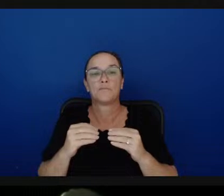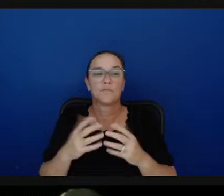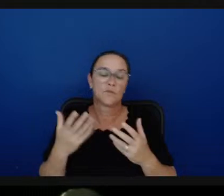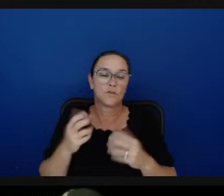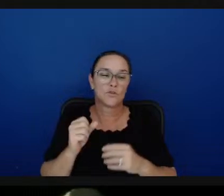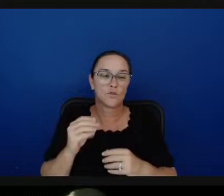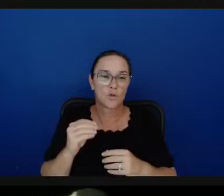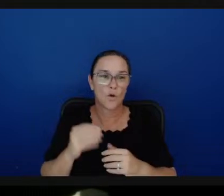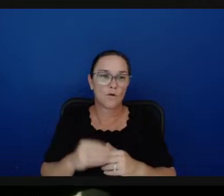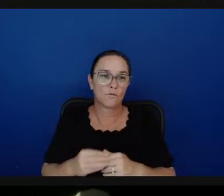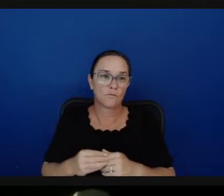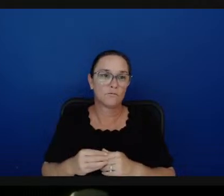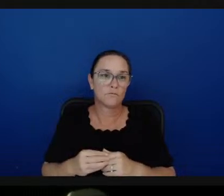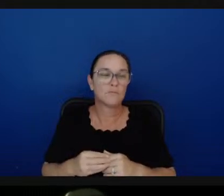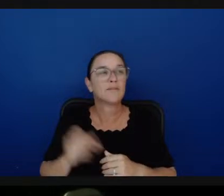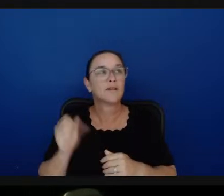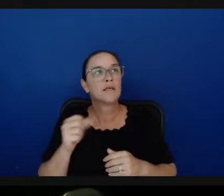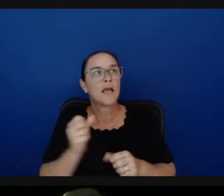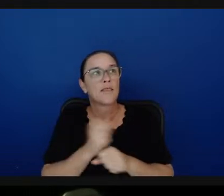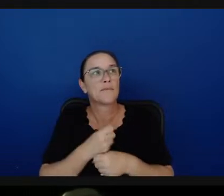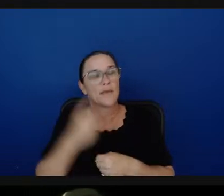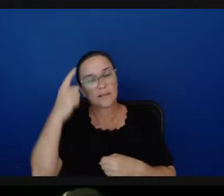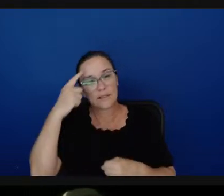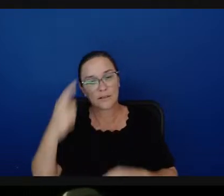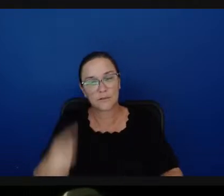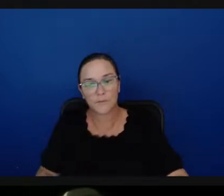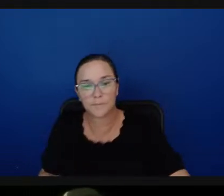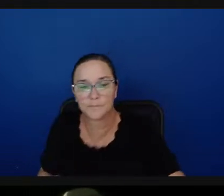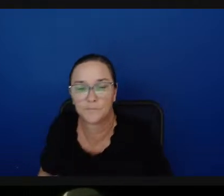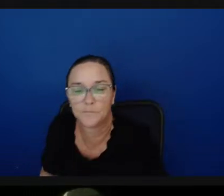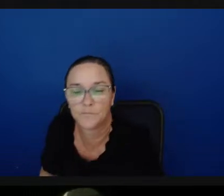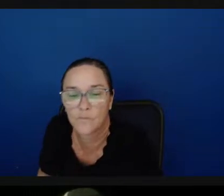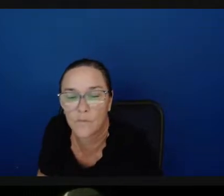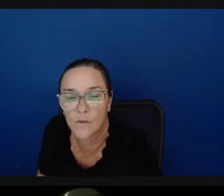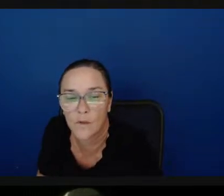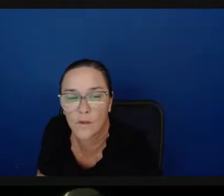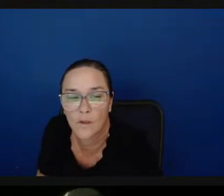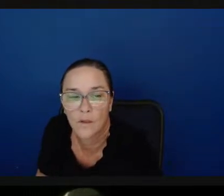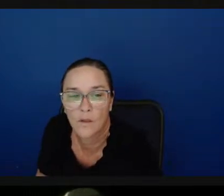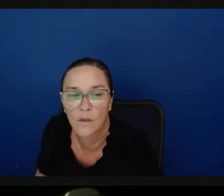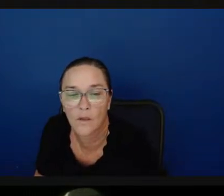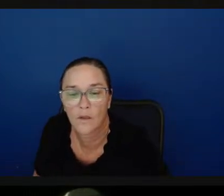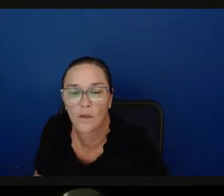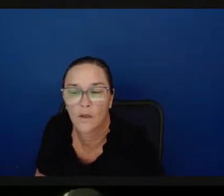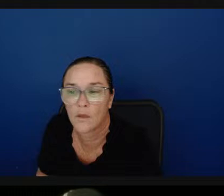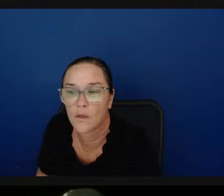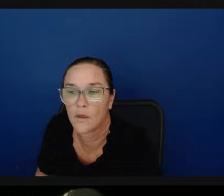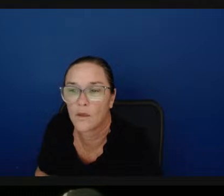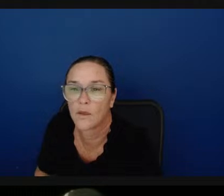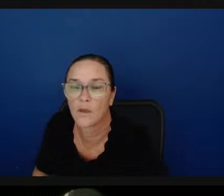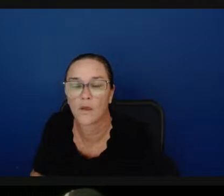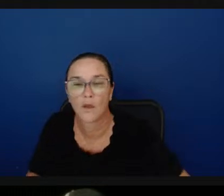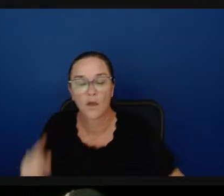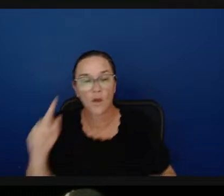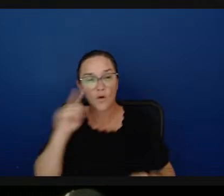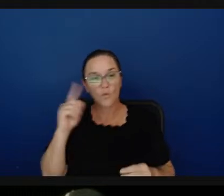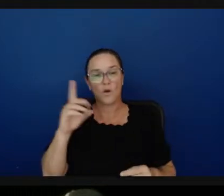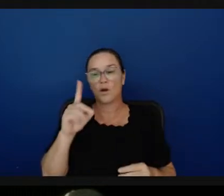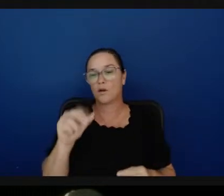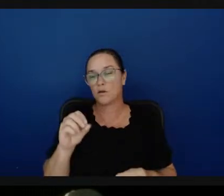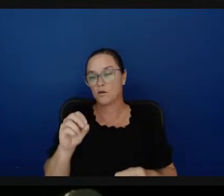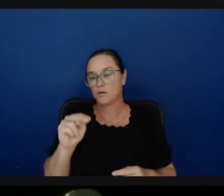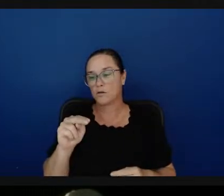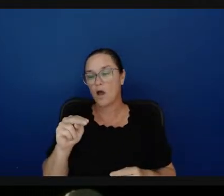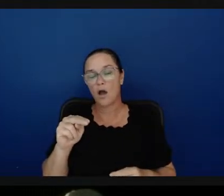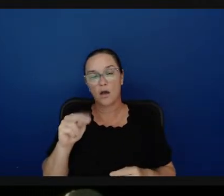forth, right? So that makes sense. Yeah. For it to come out of the summit crater, I mean, it's really interesting. We've heard Don Swanson talk about reticulite, the